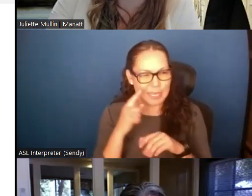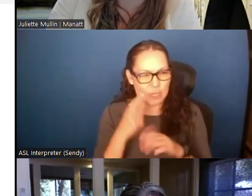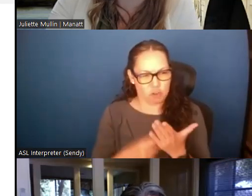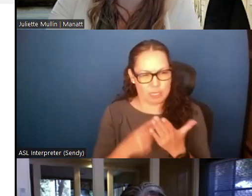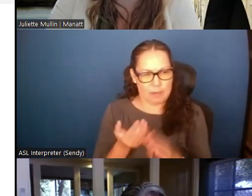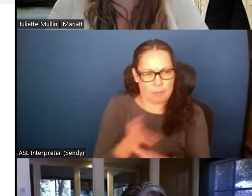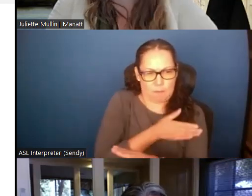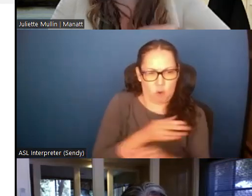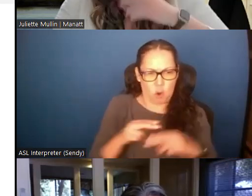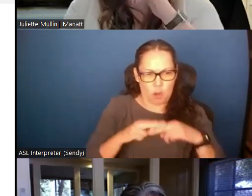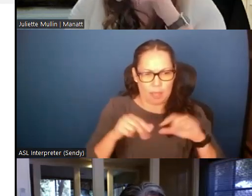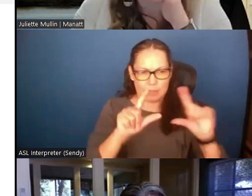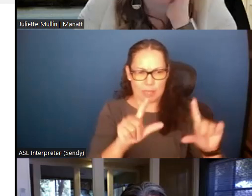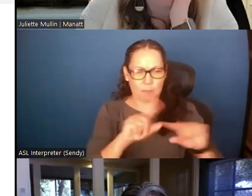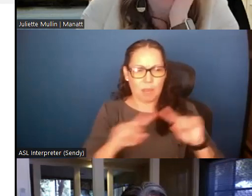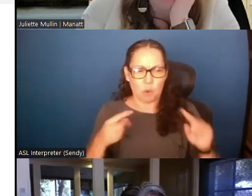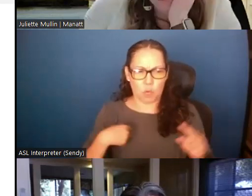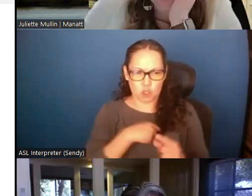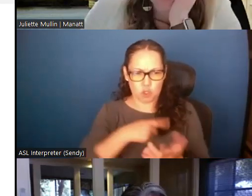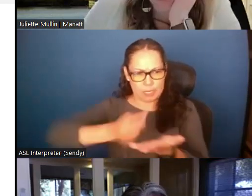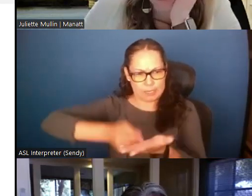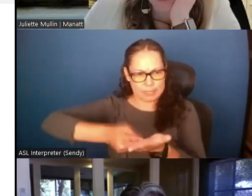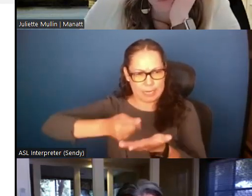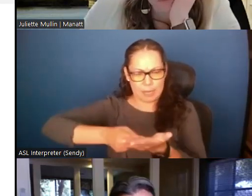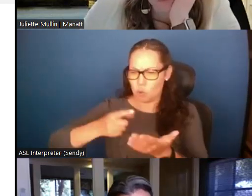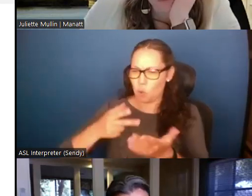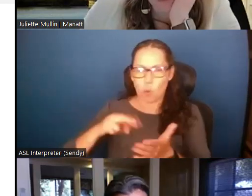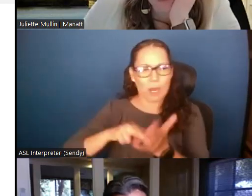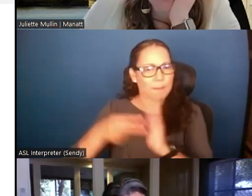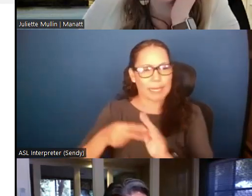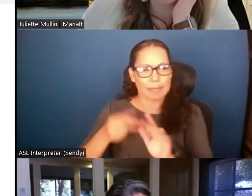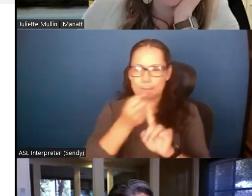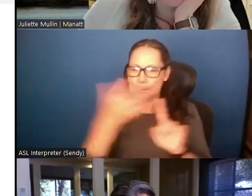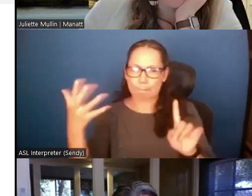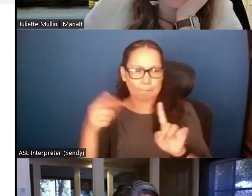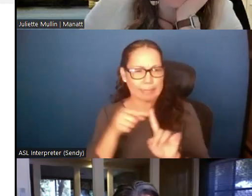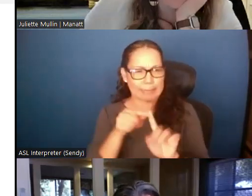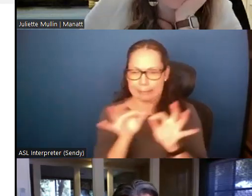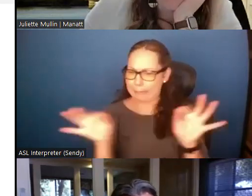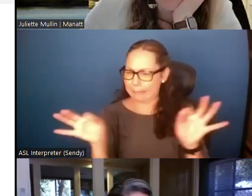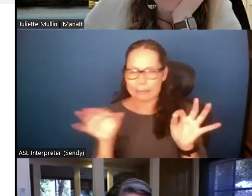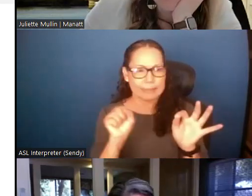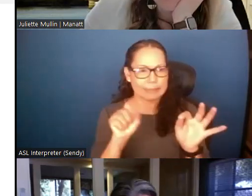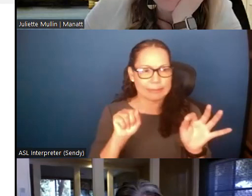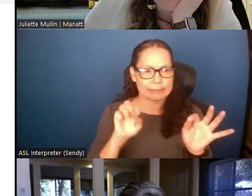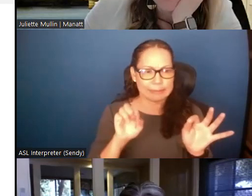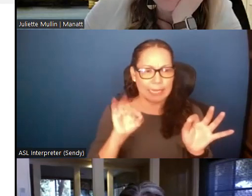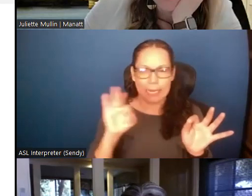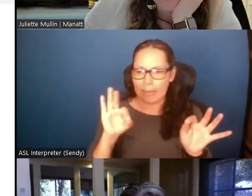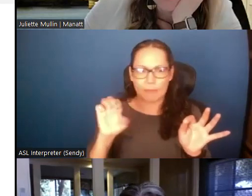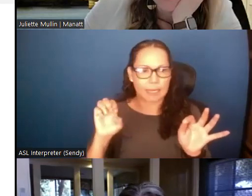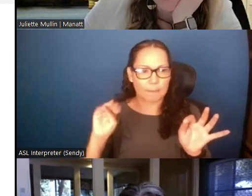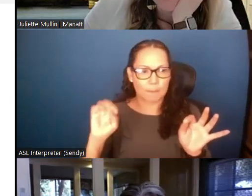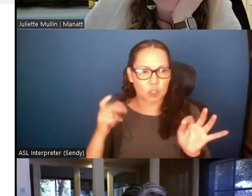should be a discussion of what we mean by state of emergency, because just a general declaration of state of emergency